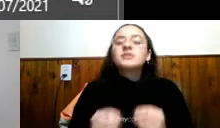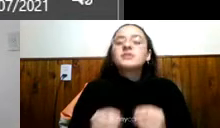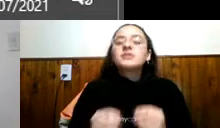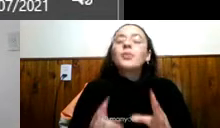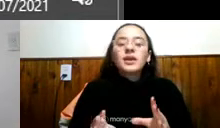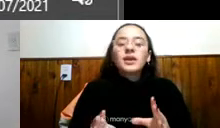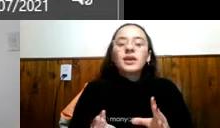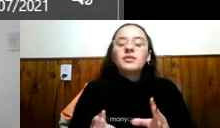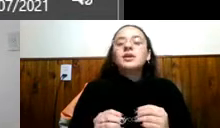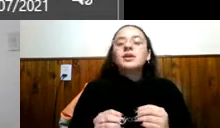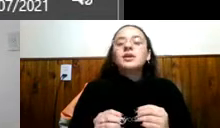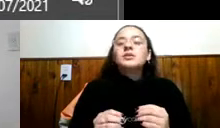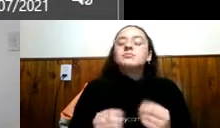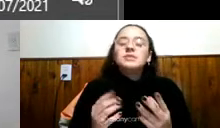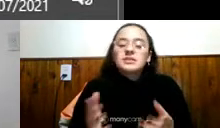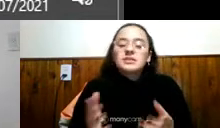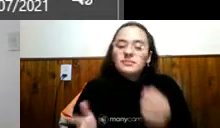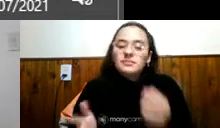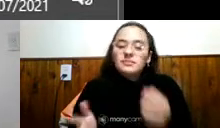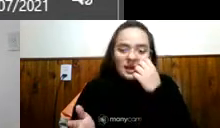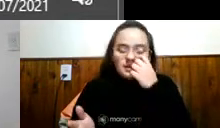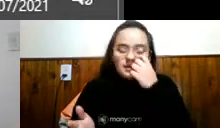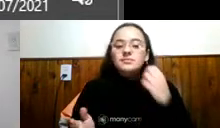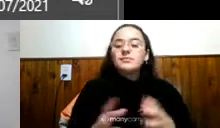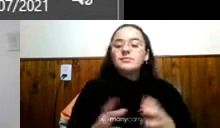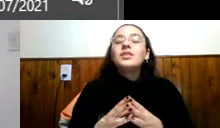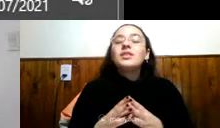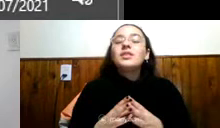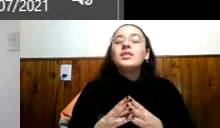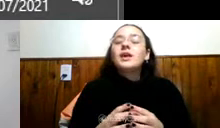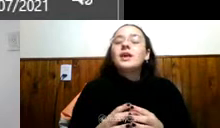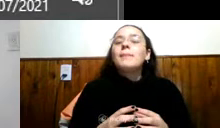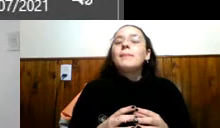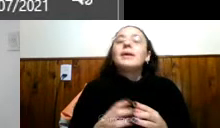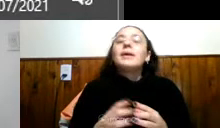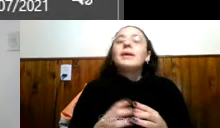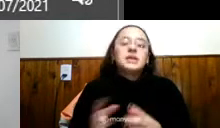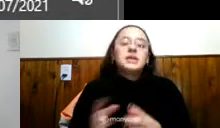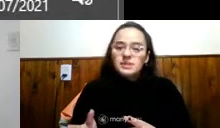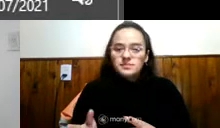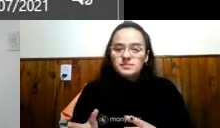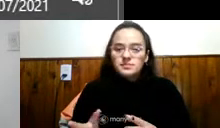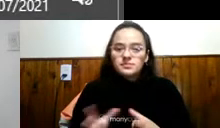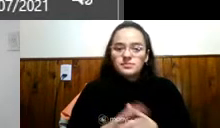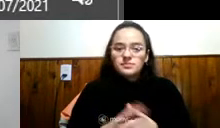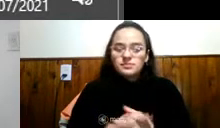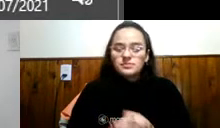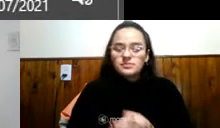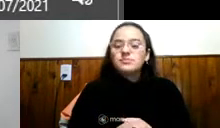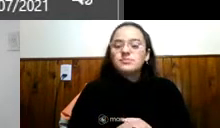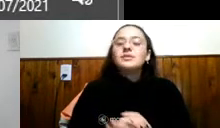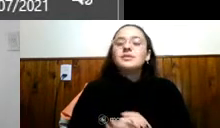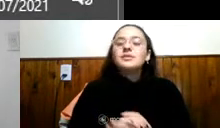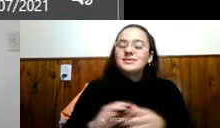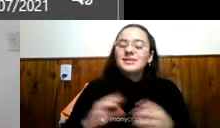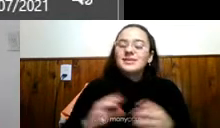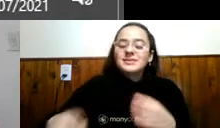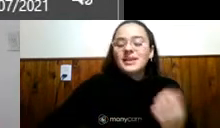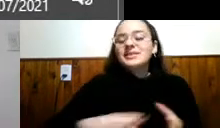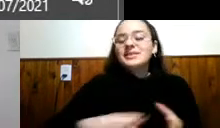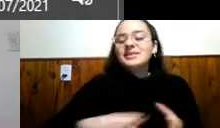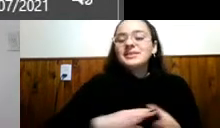way that you can discriminate without a punishment. That is what